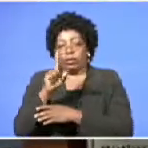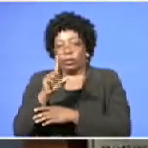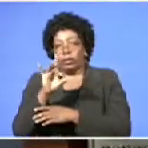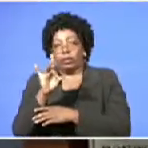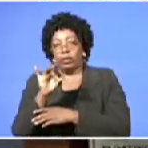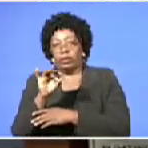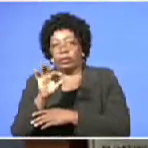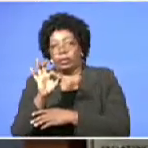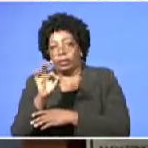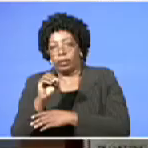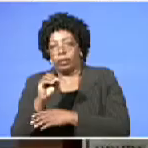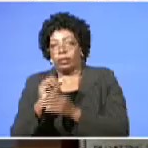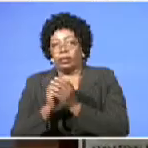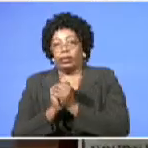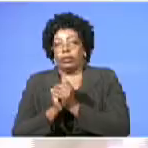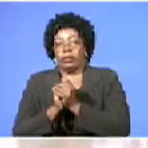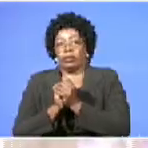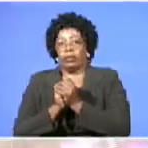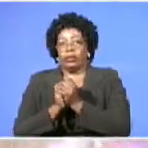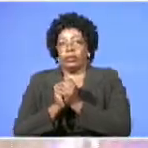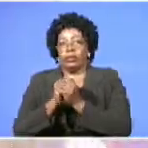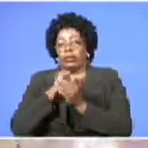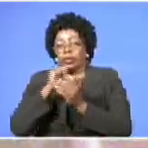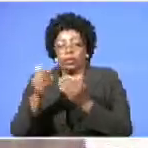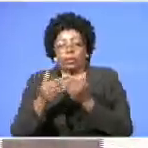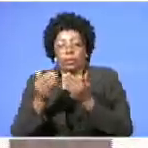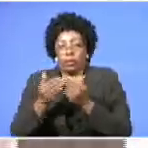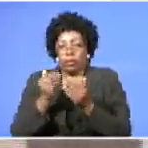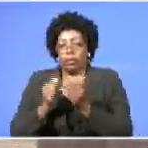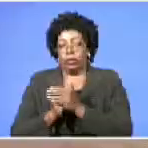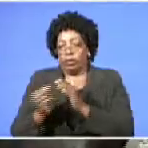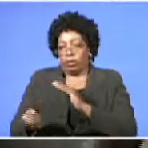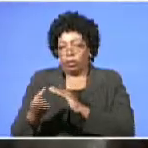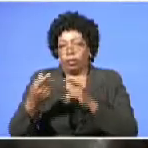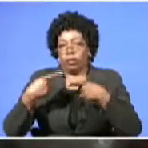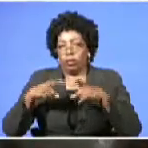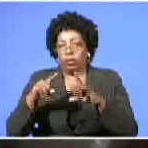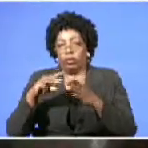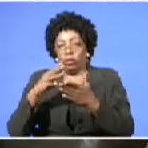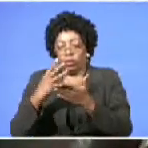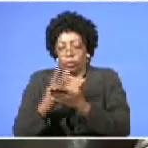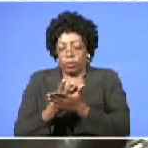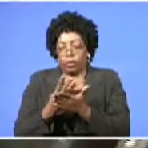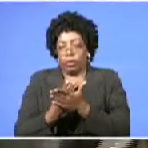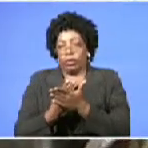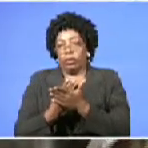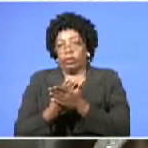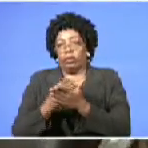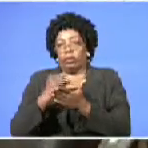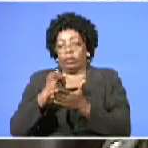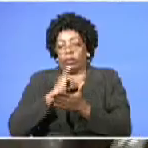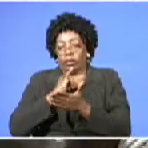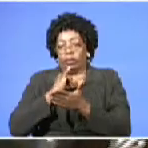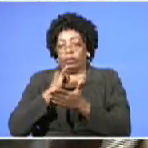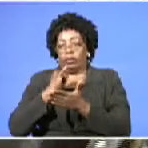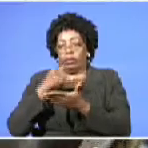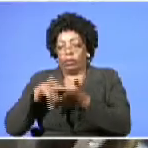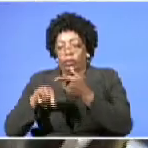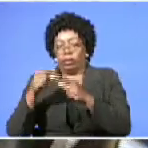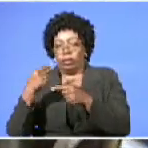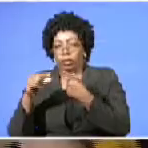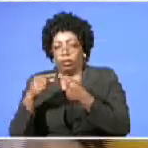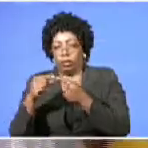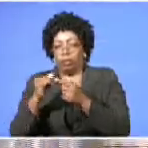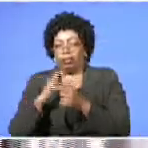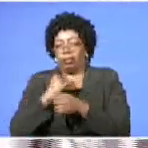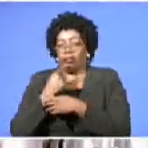193-190. It wasn't easy. The girls were bowling pretty good. But when I went in the game, I